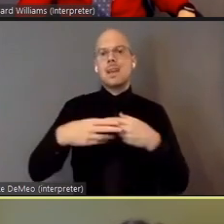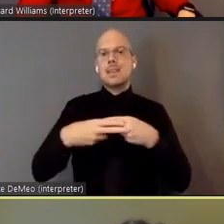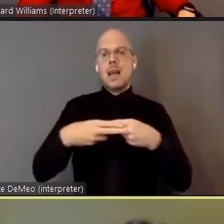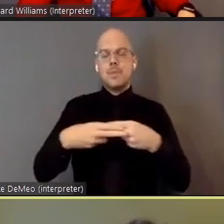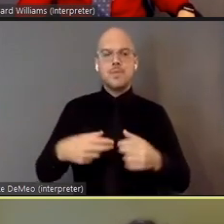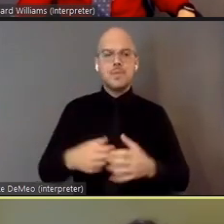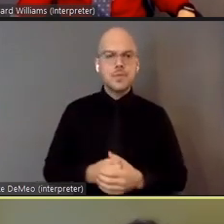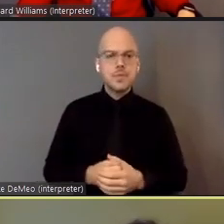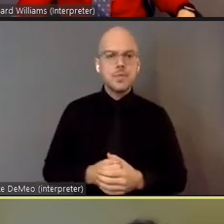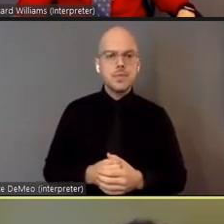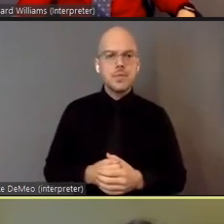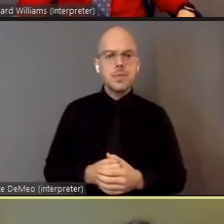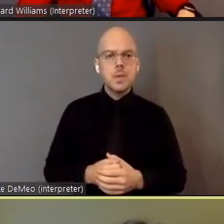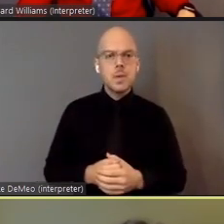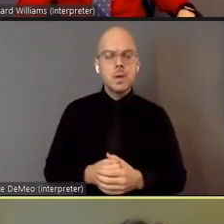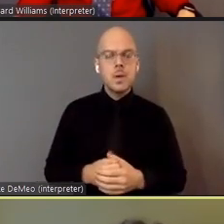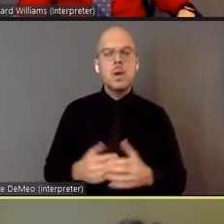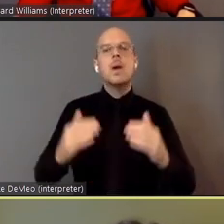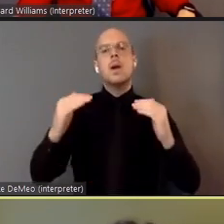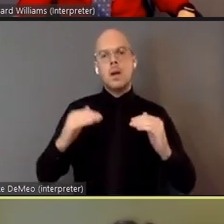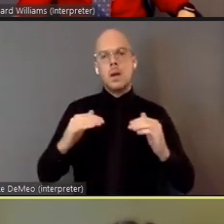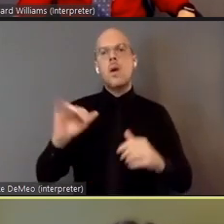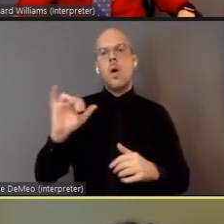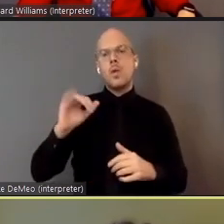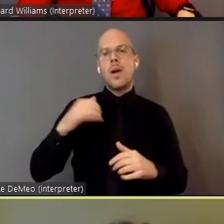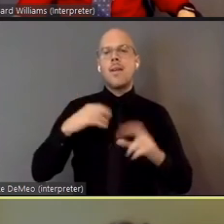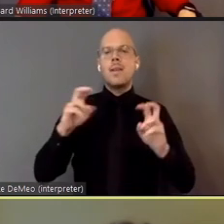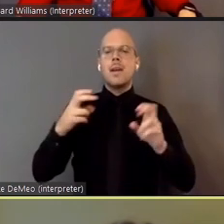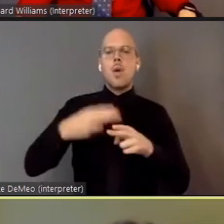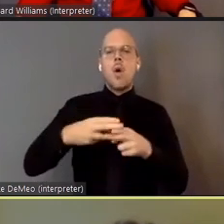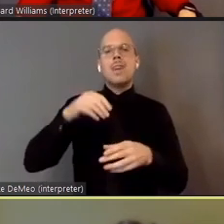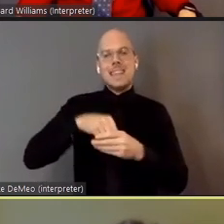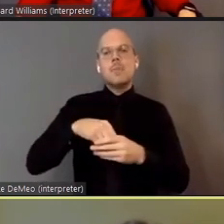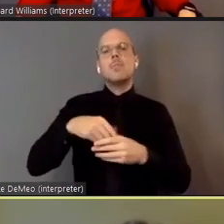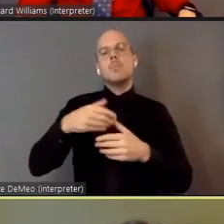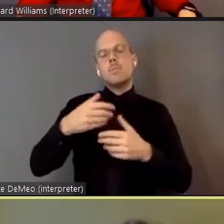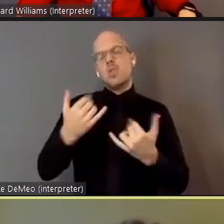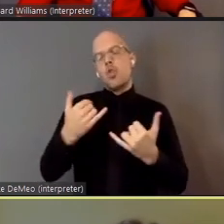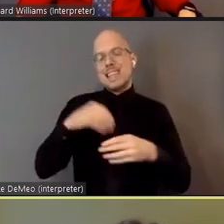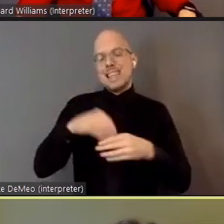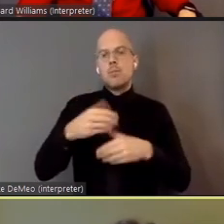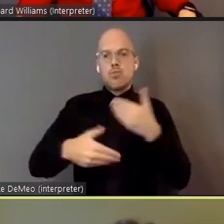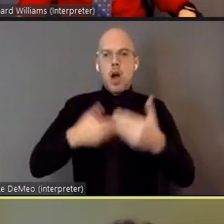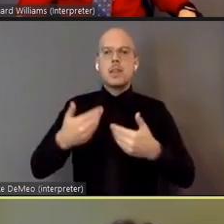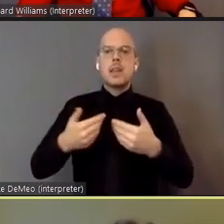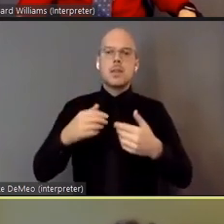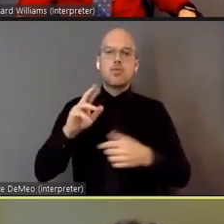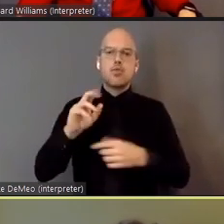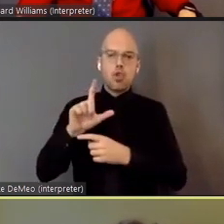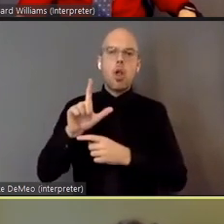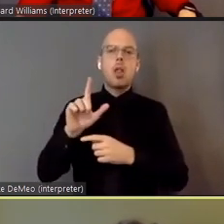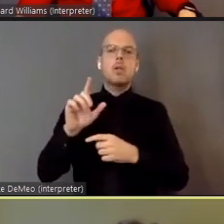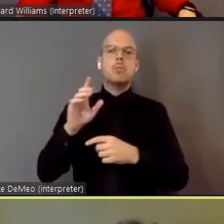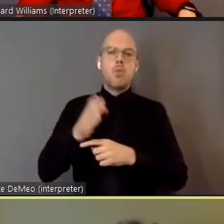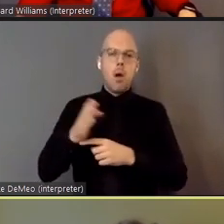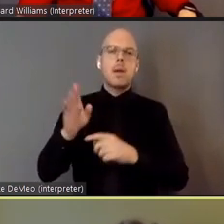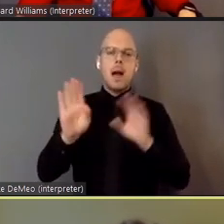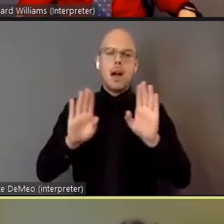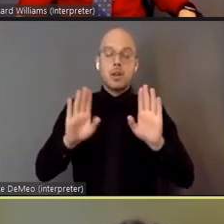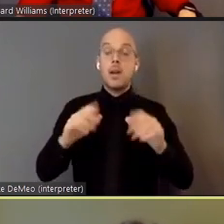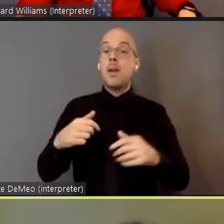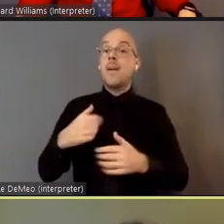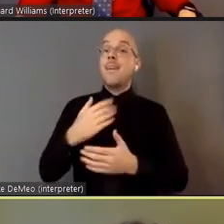And then we have in process rural broadband auctions. Phase 2 of the Connect America